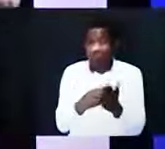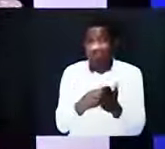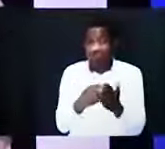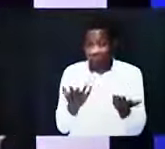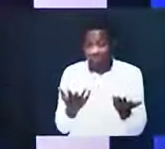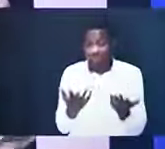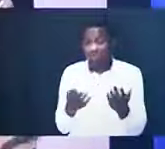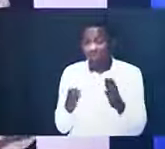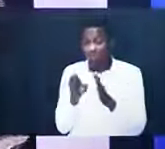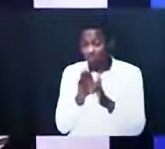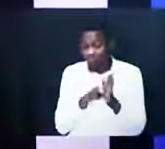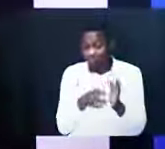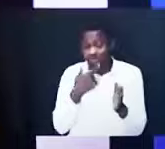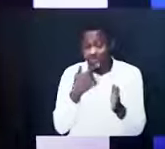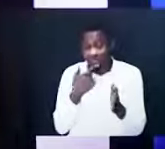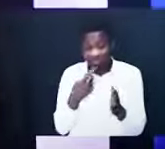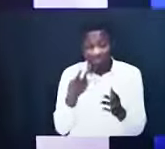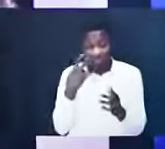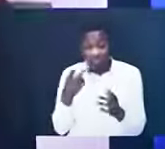seen a ship?